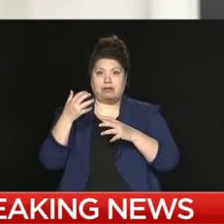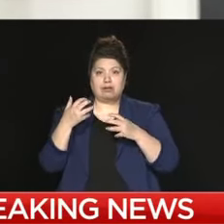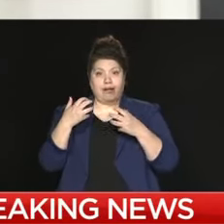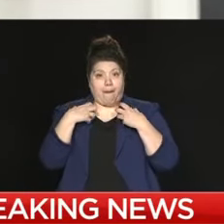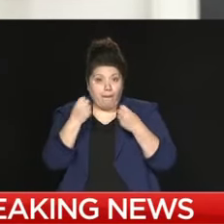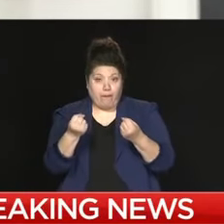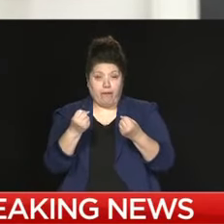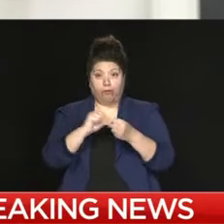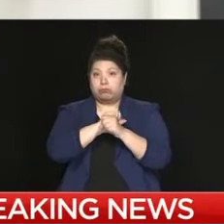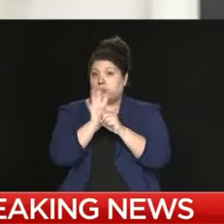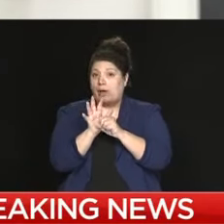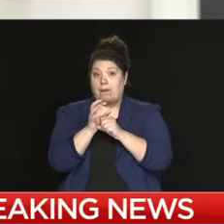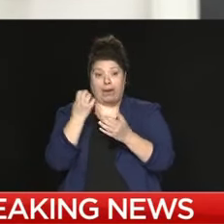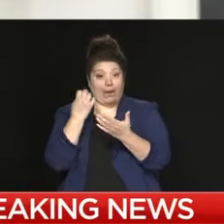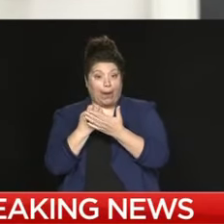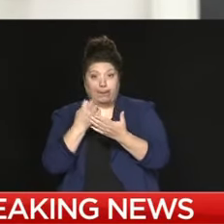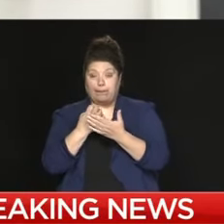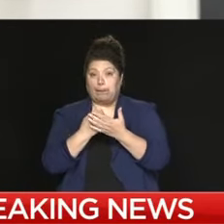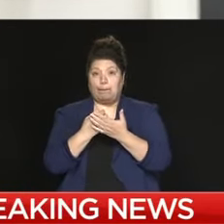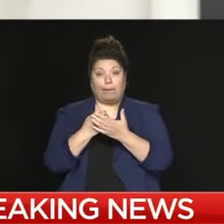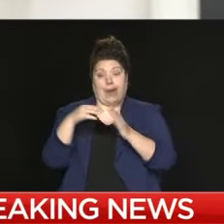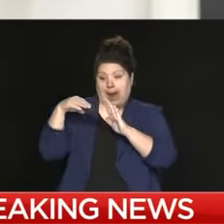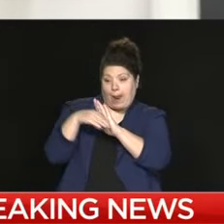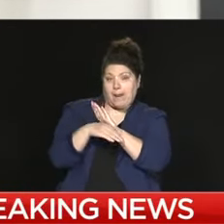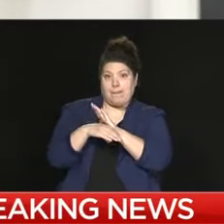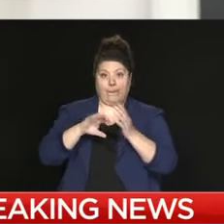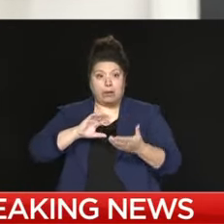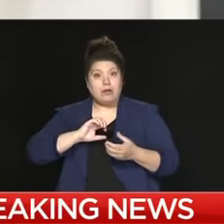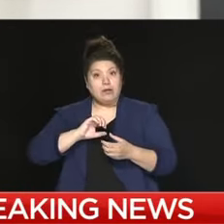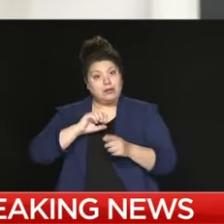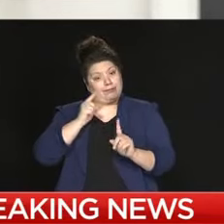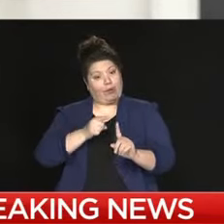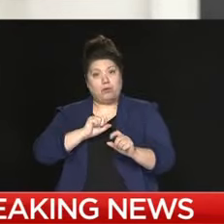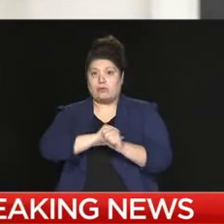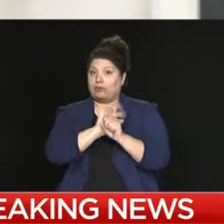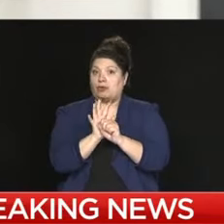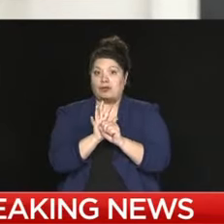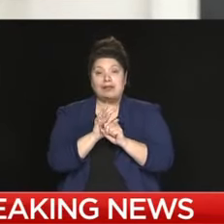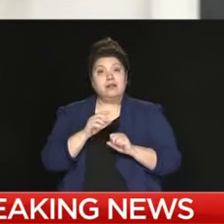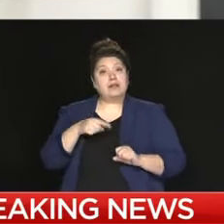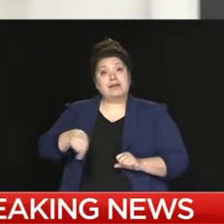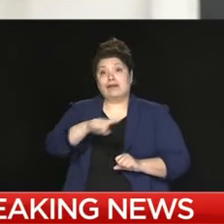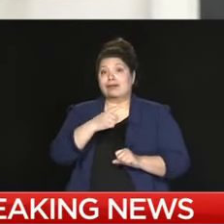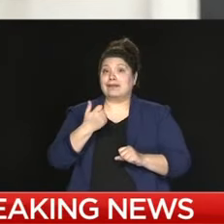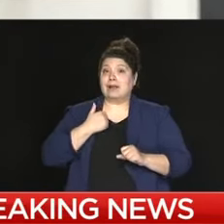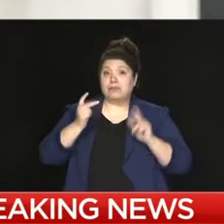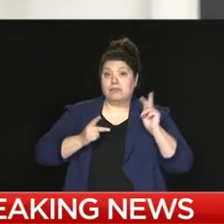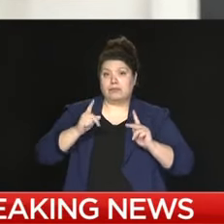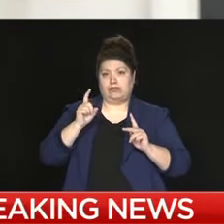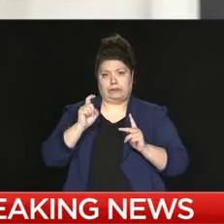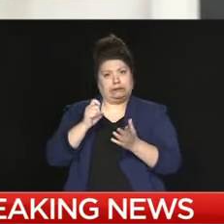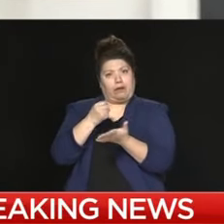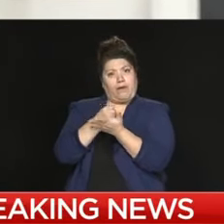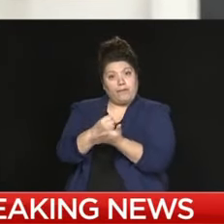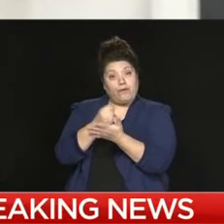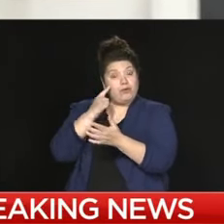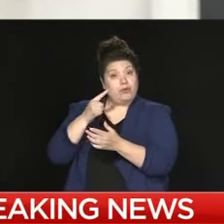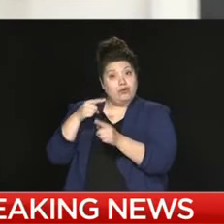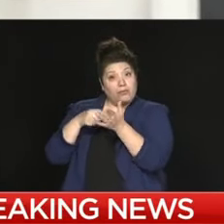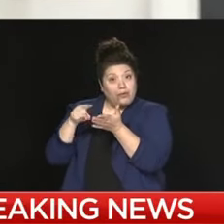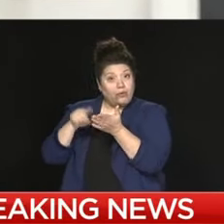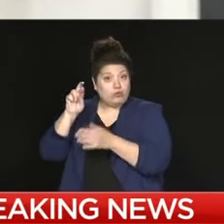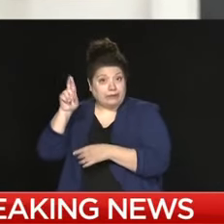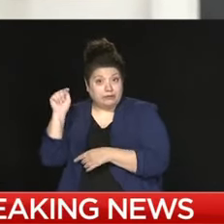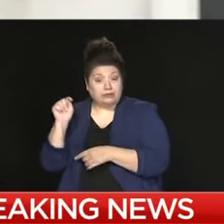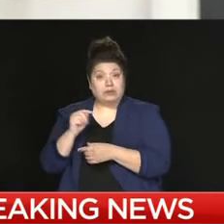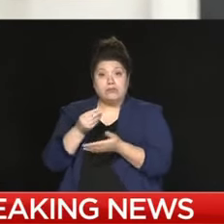our lifetime, and Canadians need help. They need help paying their rent, they need help buying